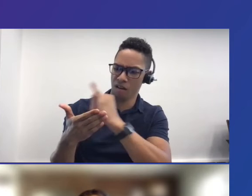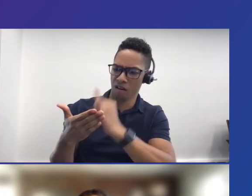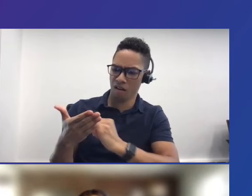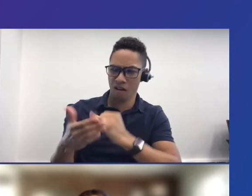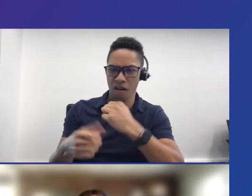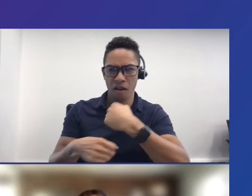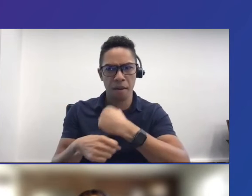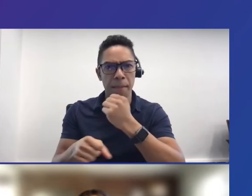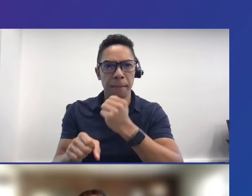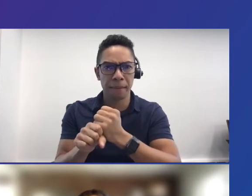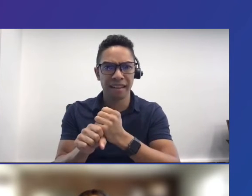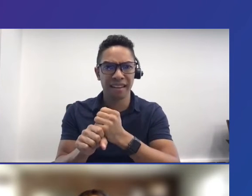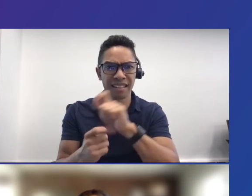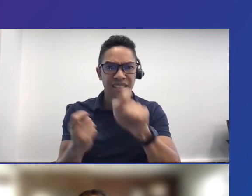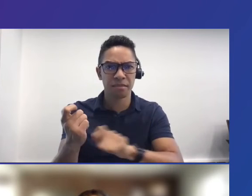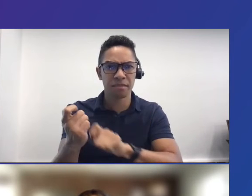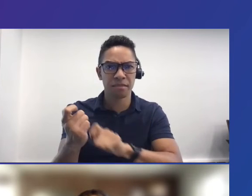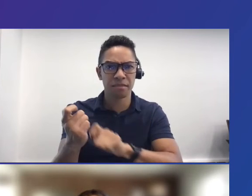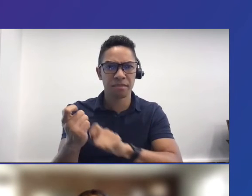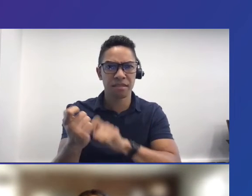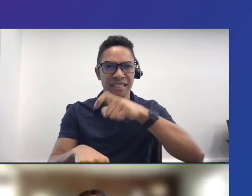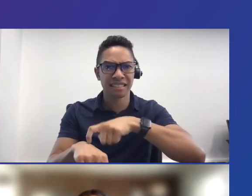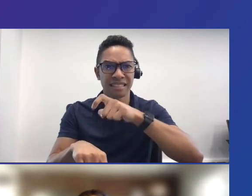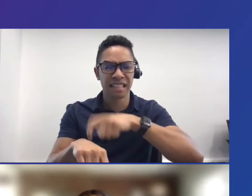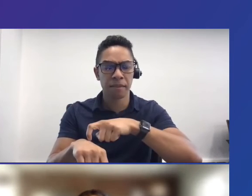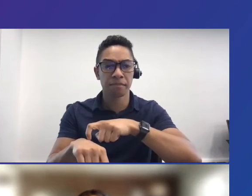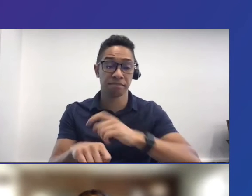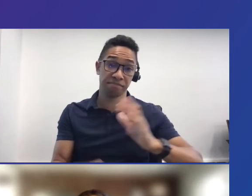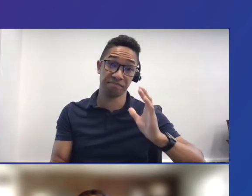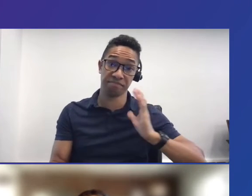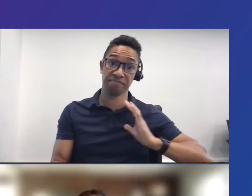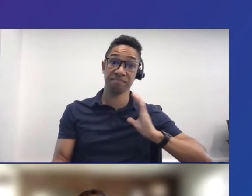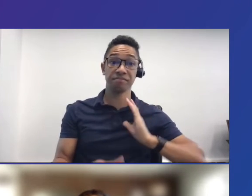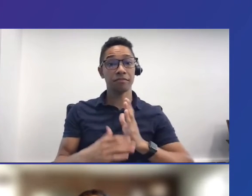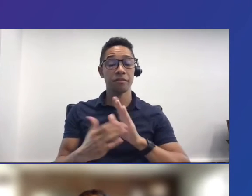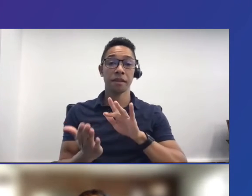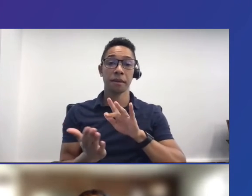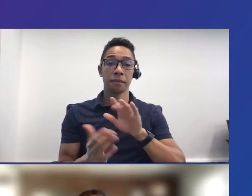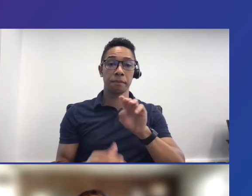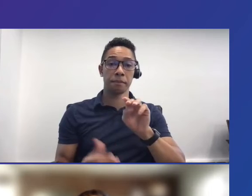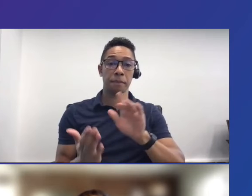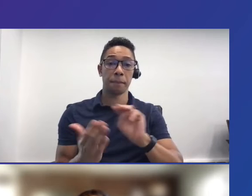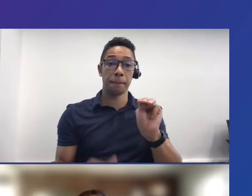certain time came from a position of being middle class